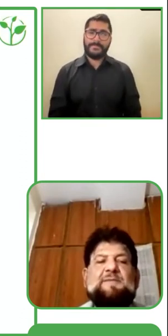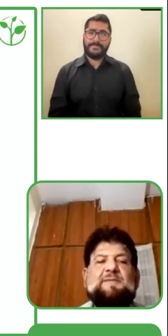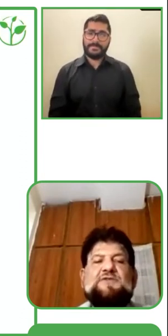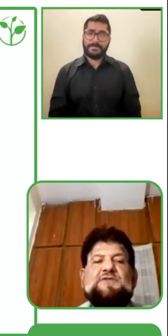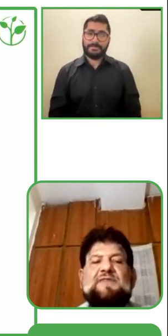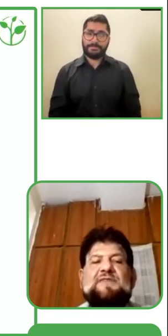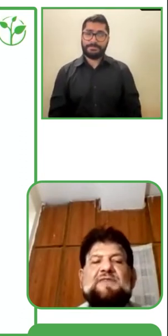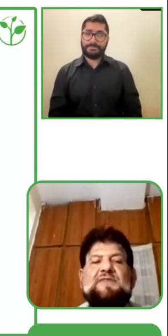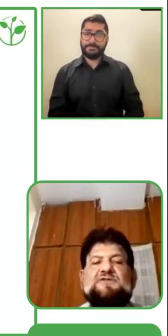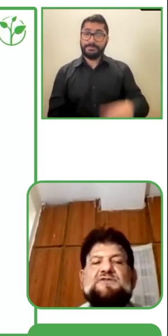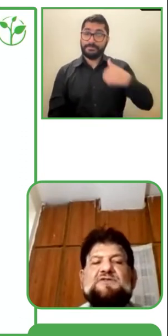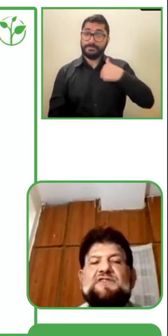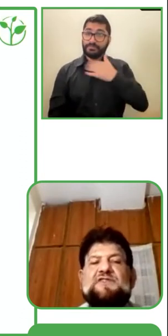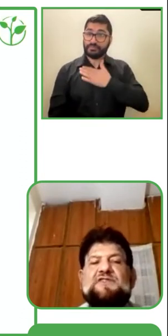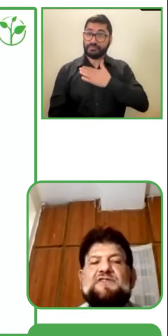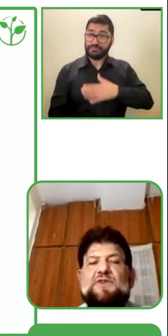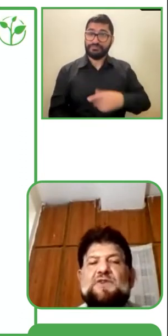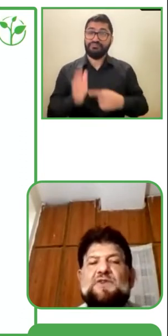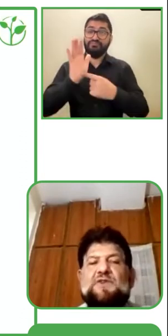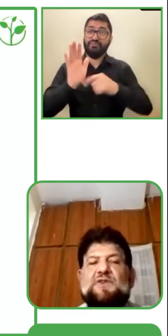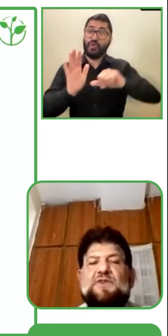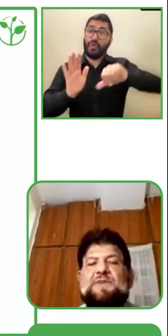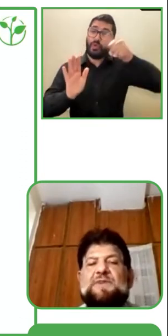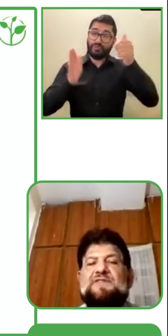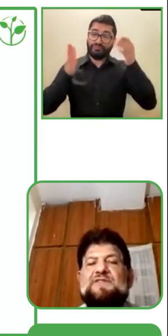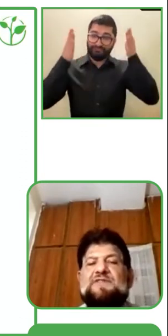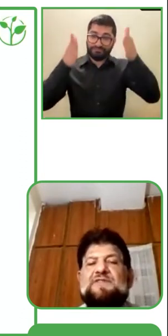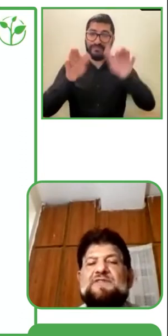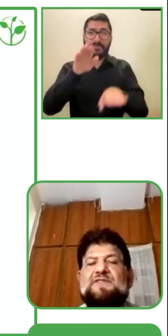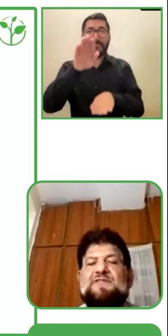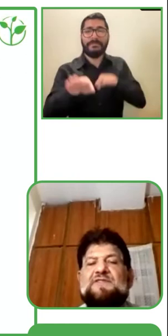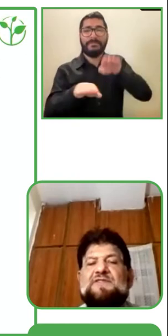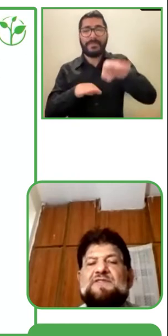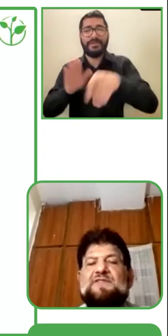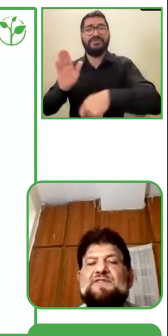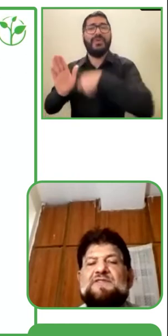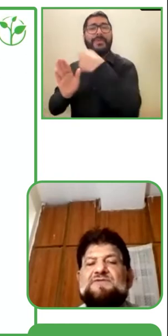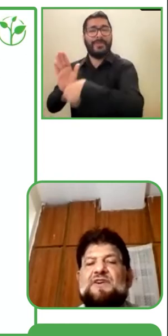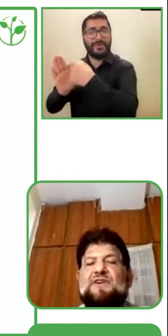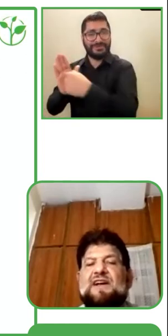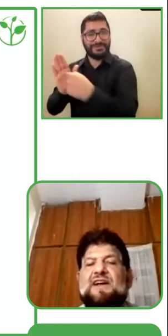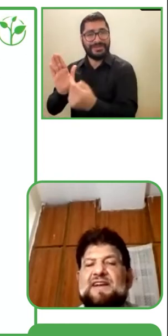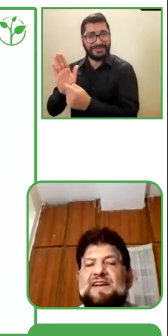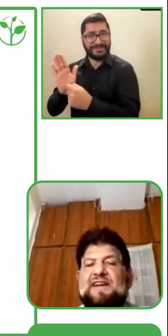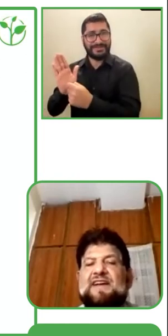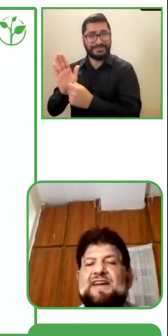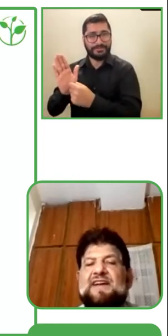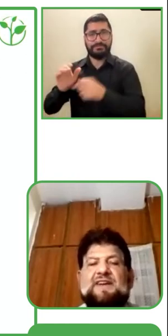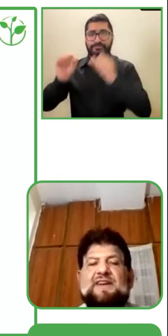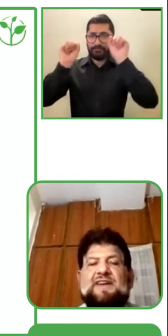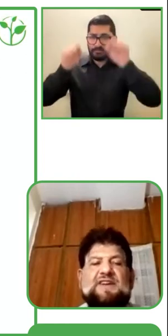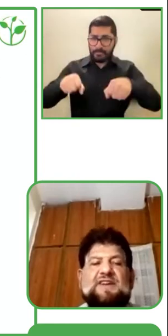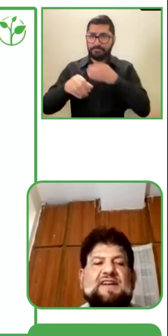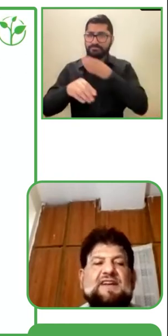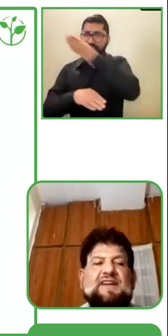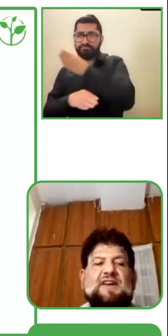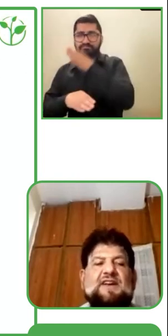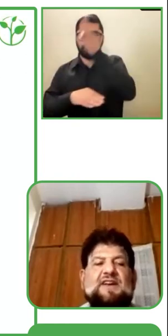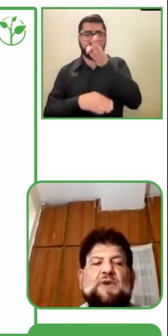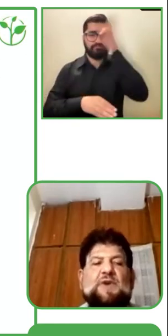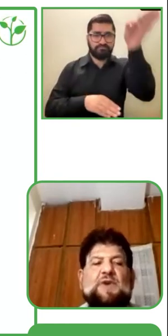conduct monitoring visits to make sure trained PWDs are earning income and